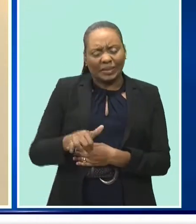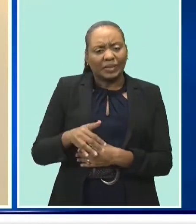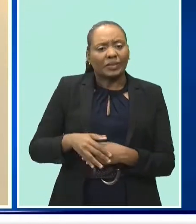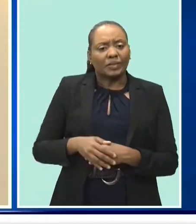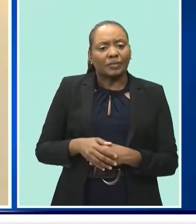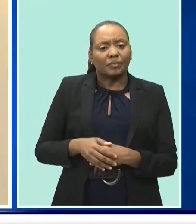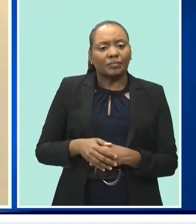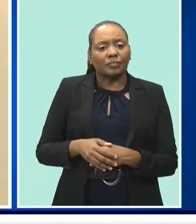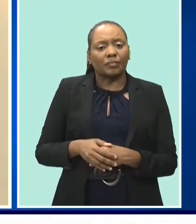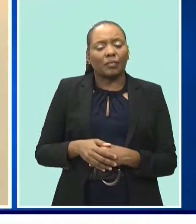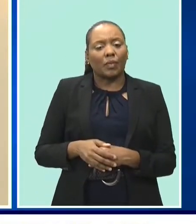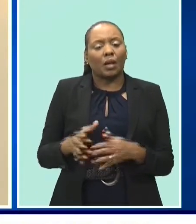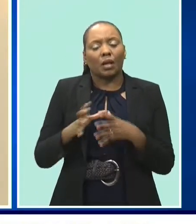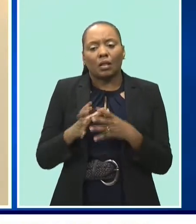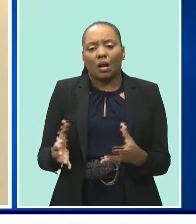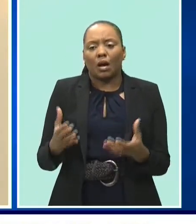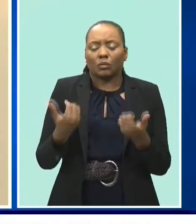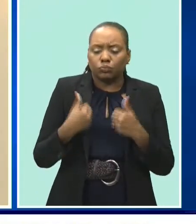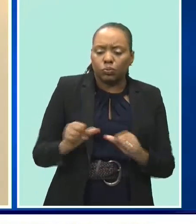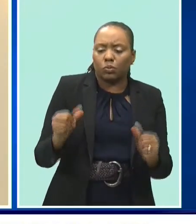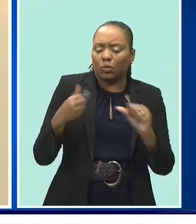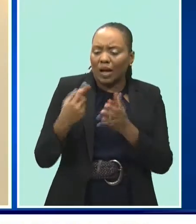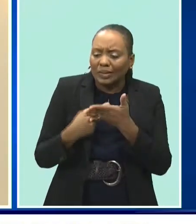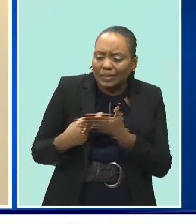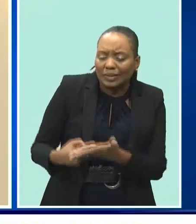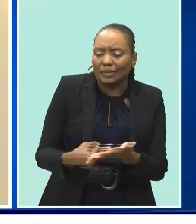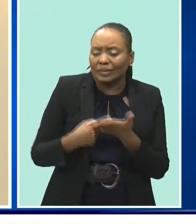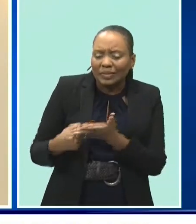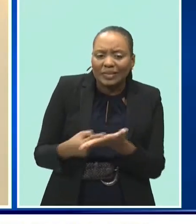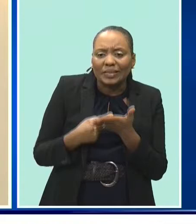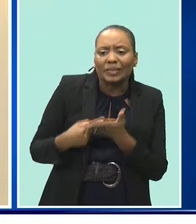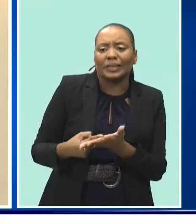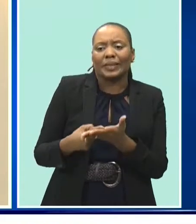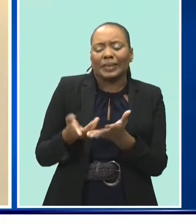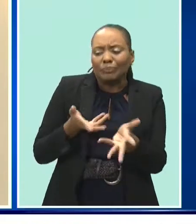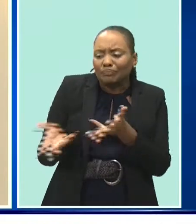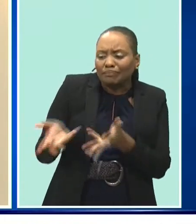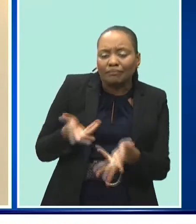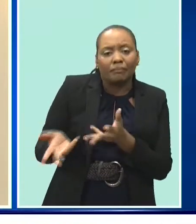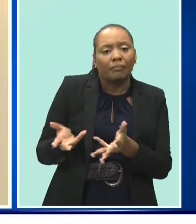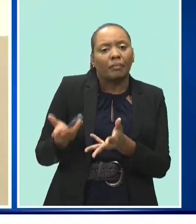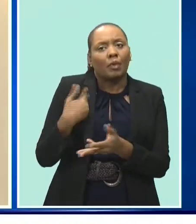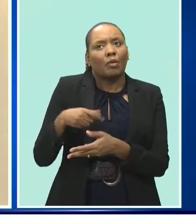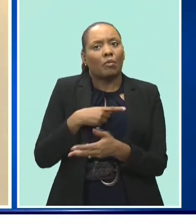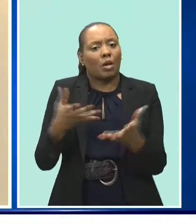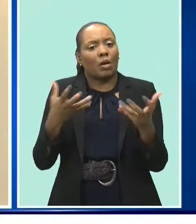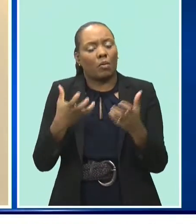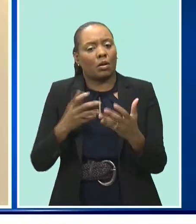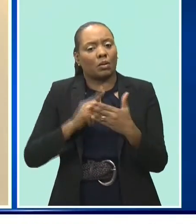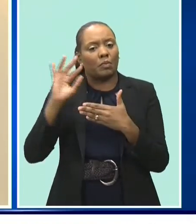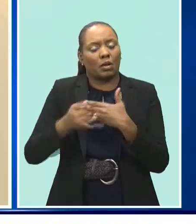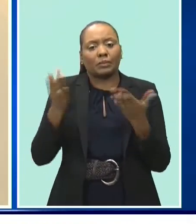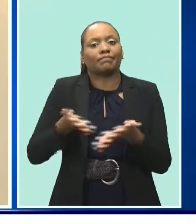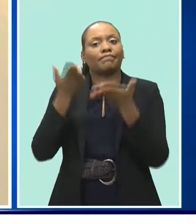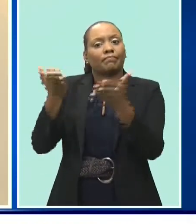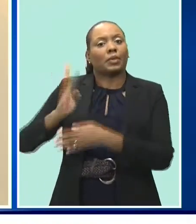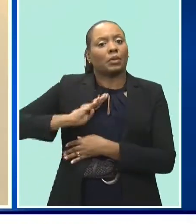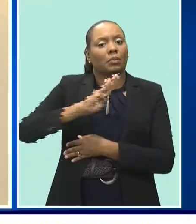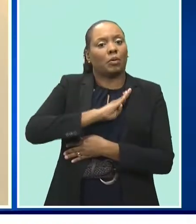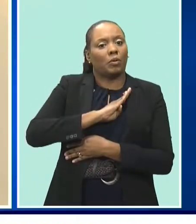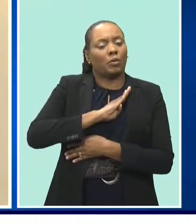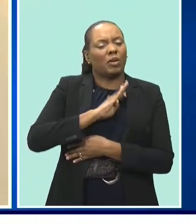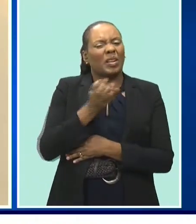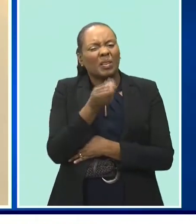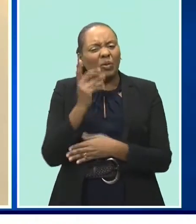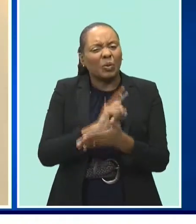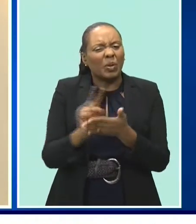a lot of effort and a lot of discussions, and we are hoping to bring this project to the board in a few weeks. And